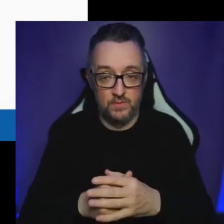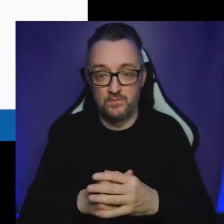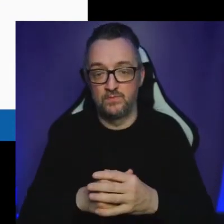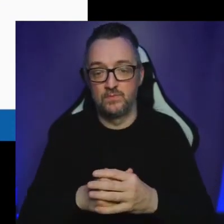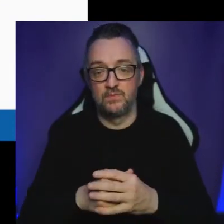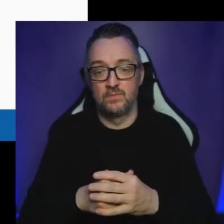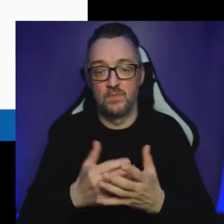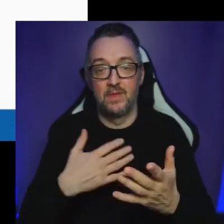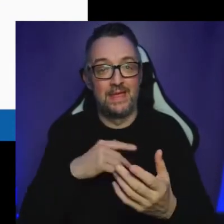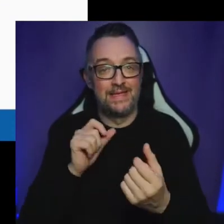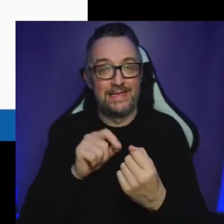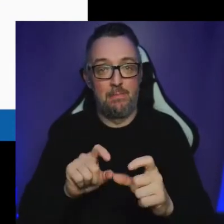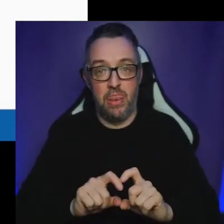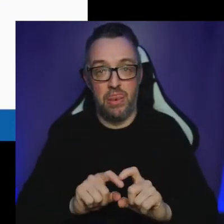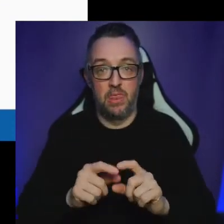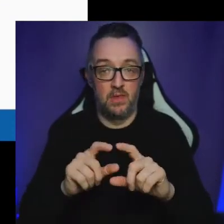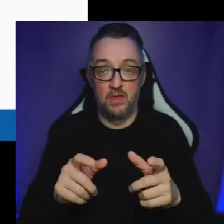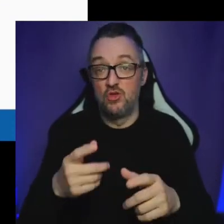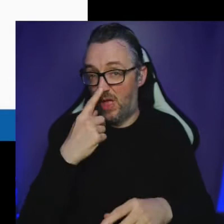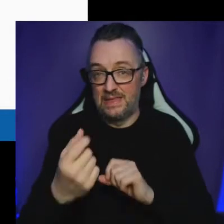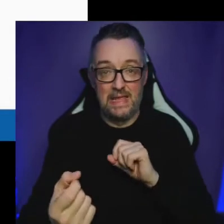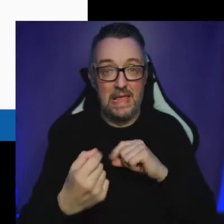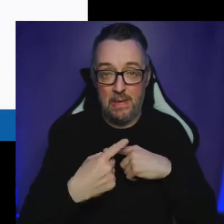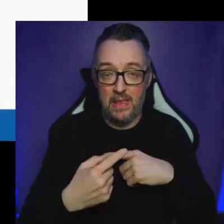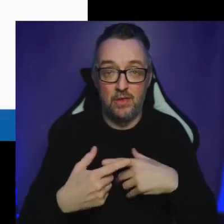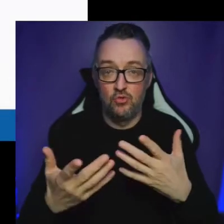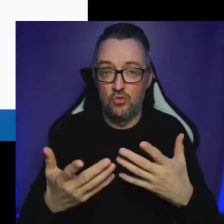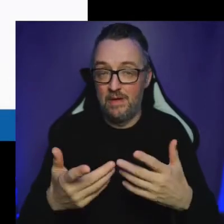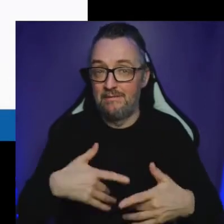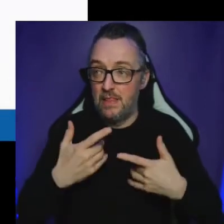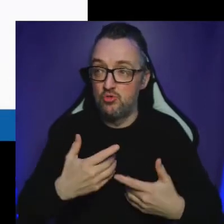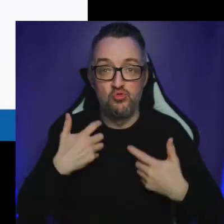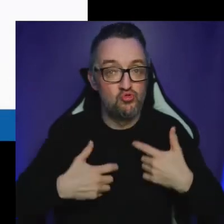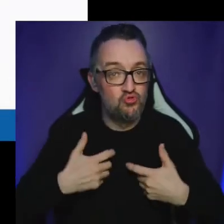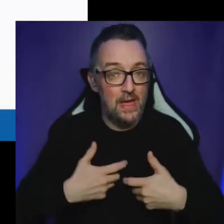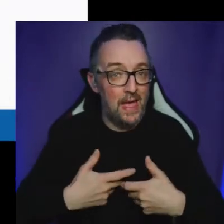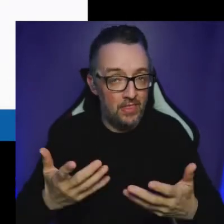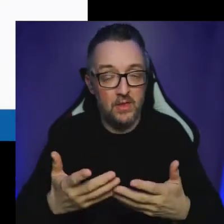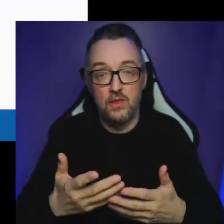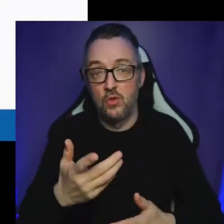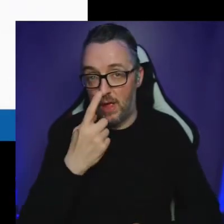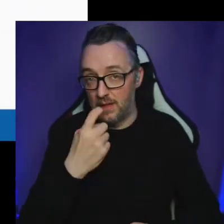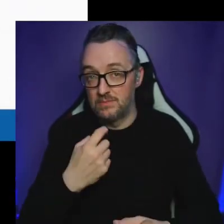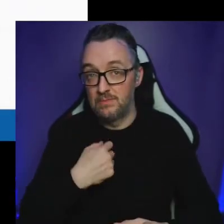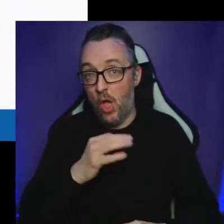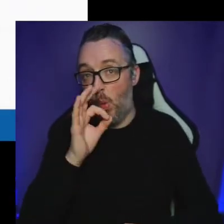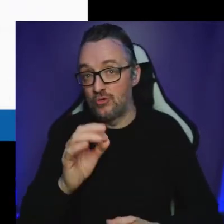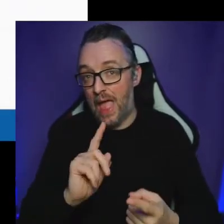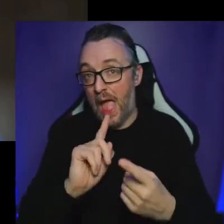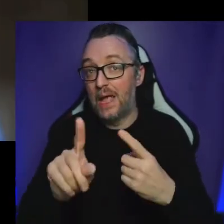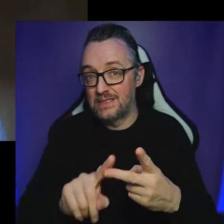I've left my email there. Feel free to drop me an email if any of these things interest you, or if you can answer any of my